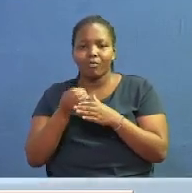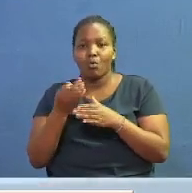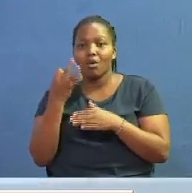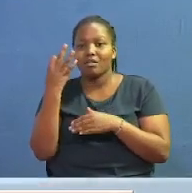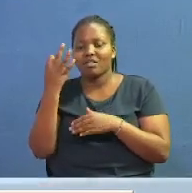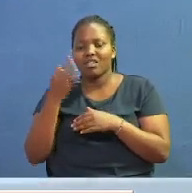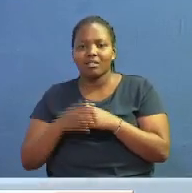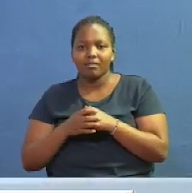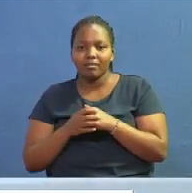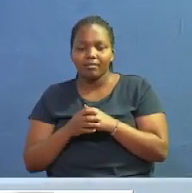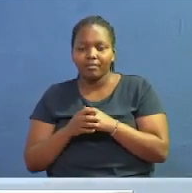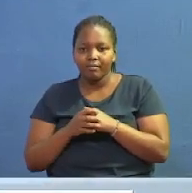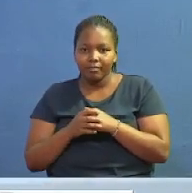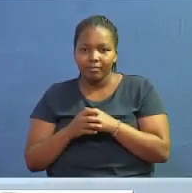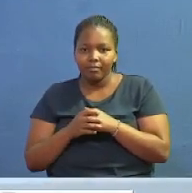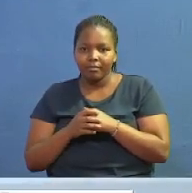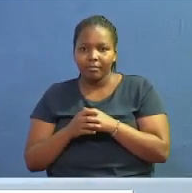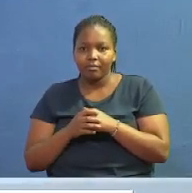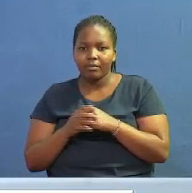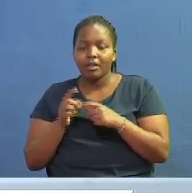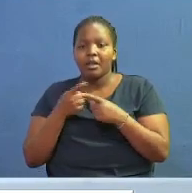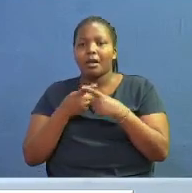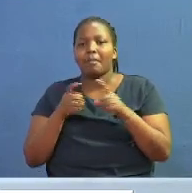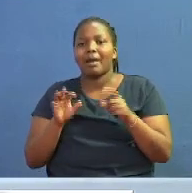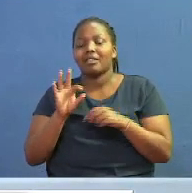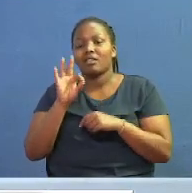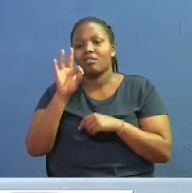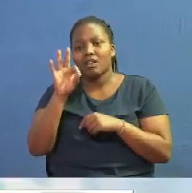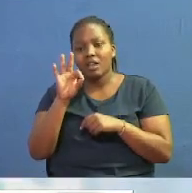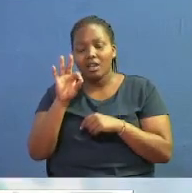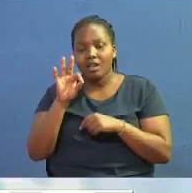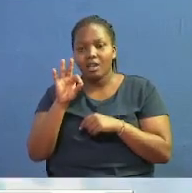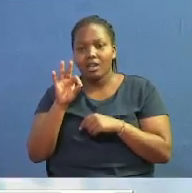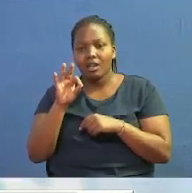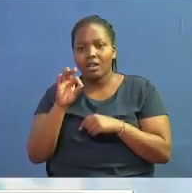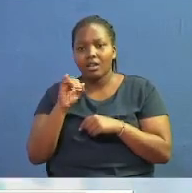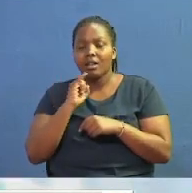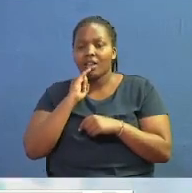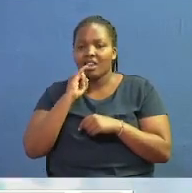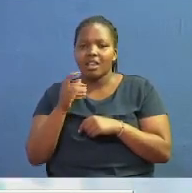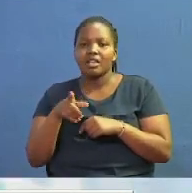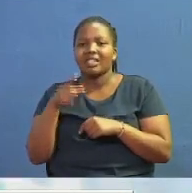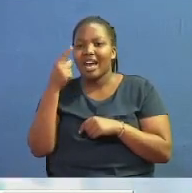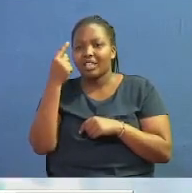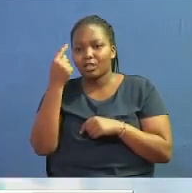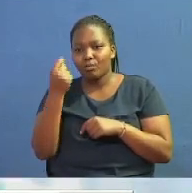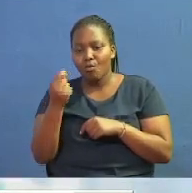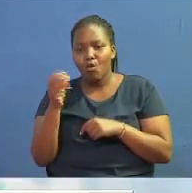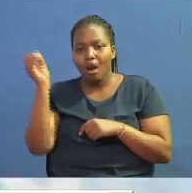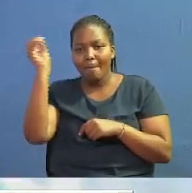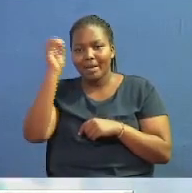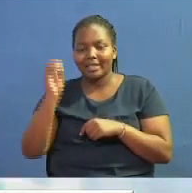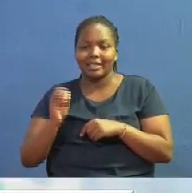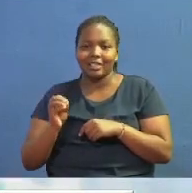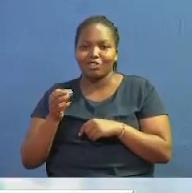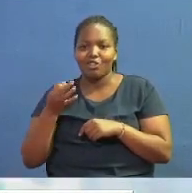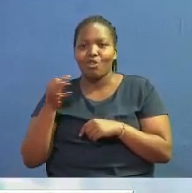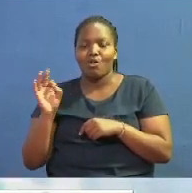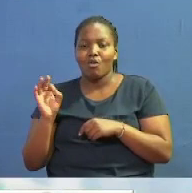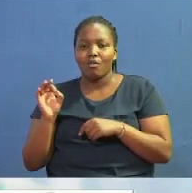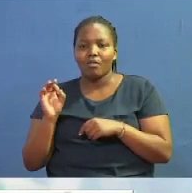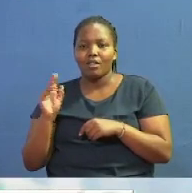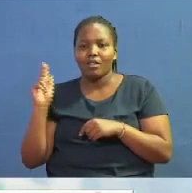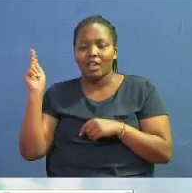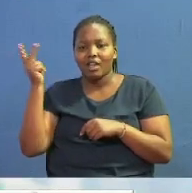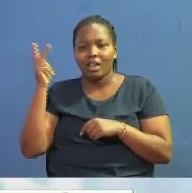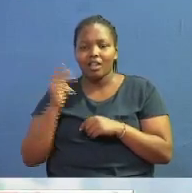attained 3%, but 3 out of the many corporates that exist in Kenya is still a very small percentage of the Kenyan corporate world.